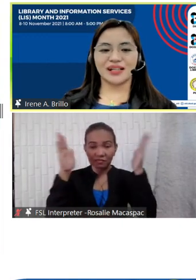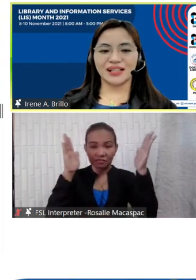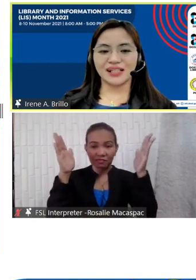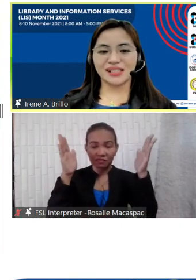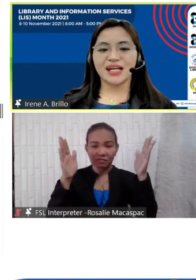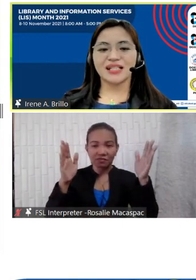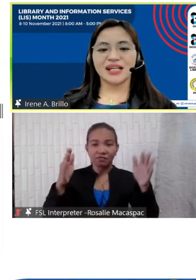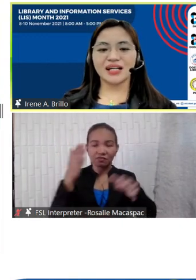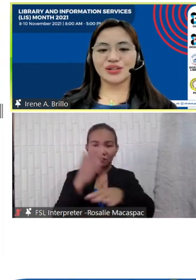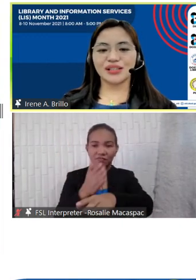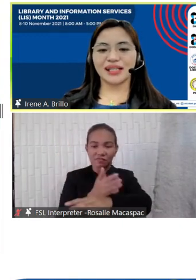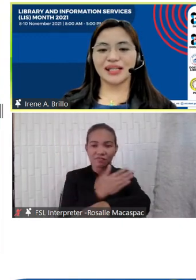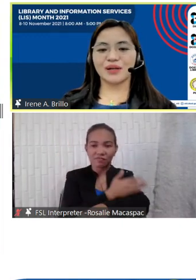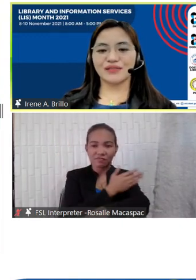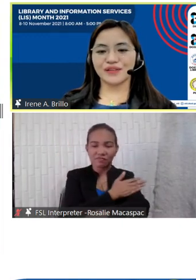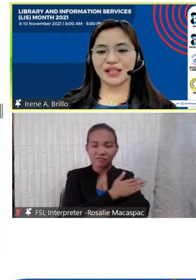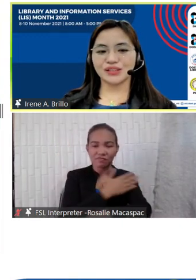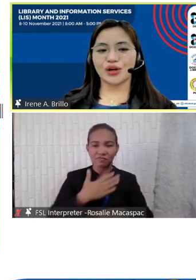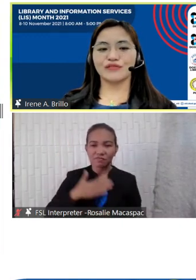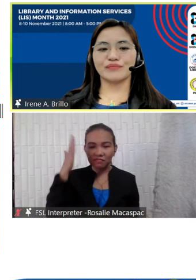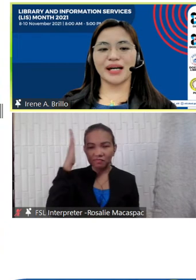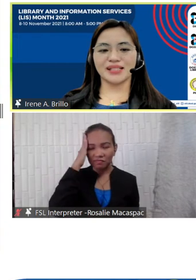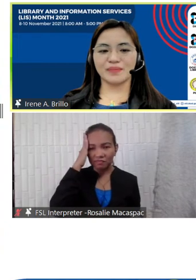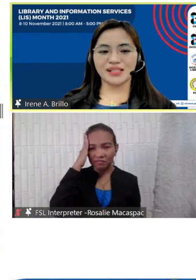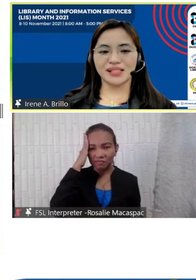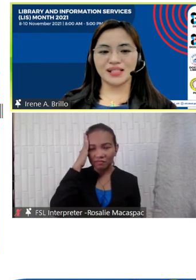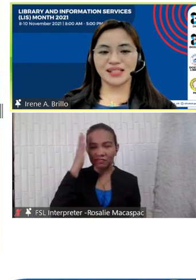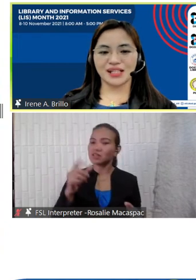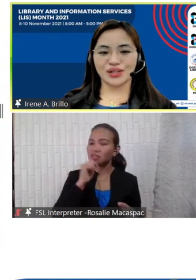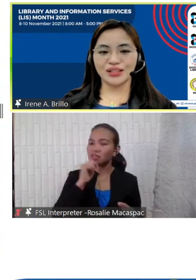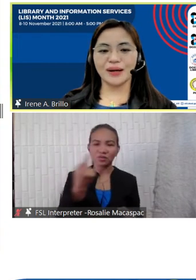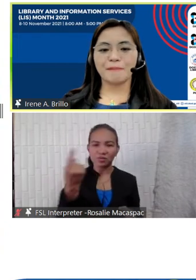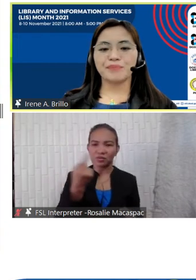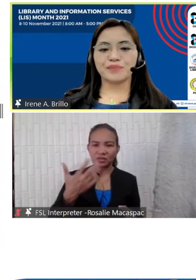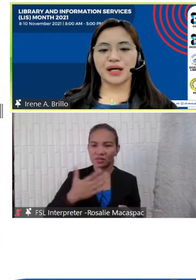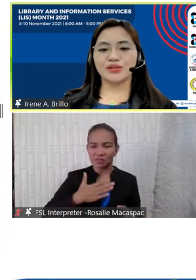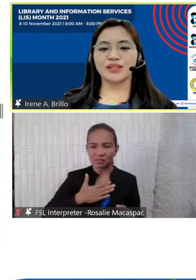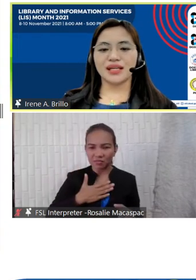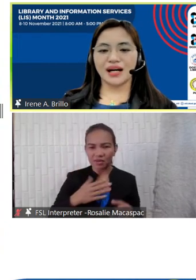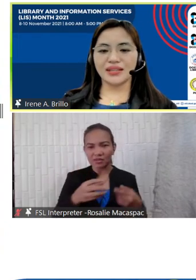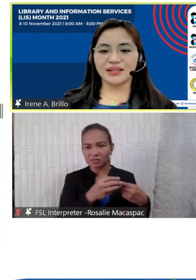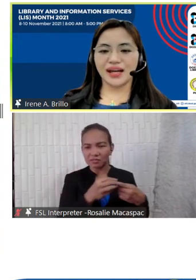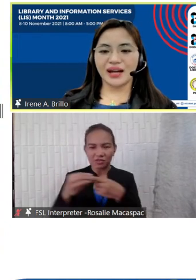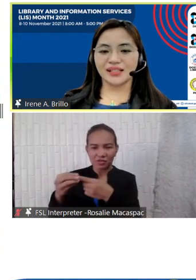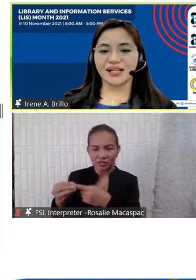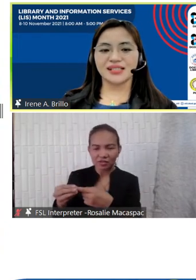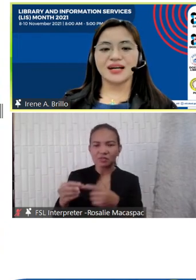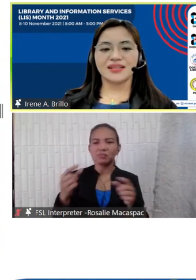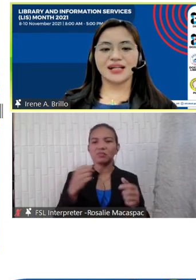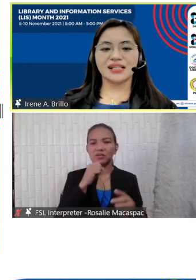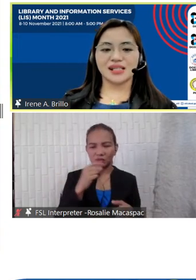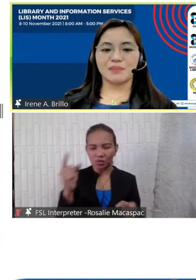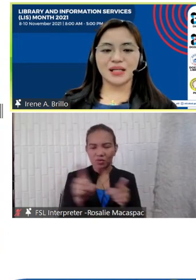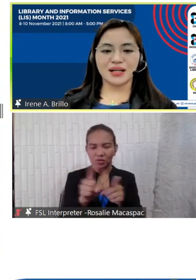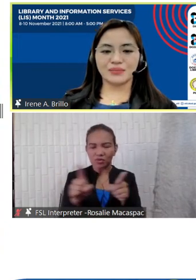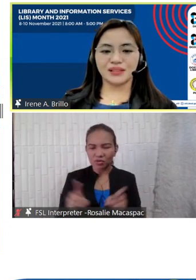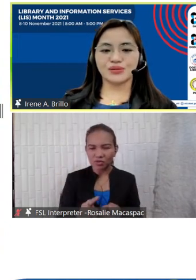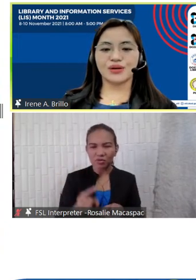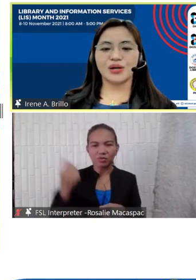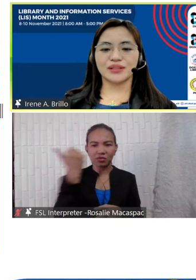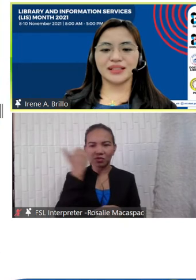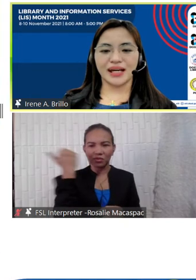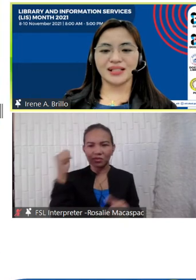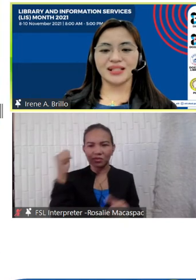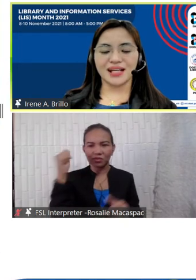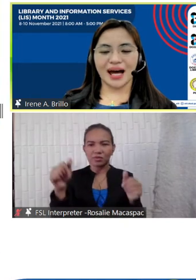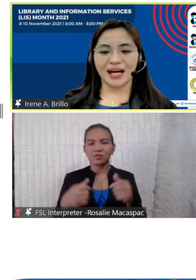enhances my knowledge not only in my field of my specialization, but on the other areas that is applicable